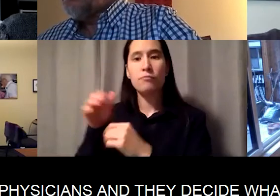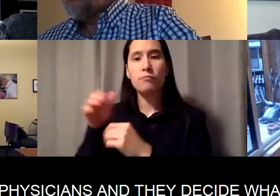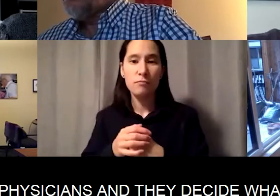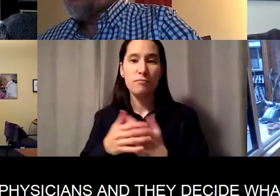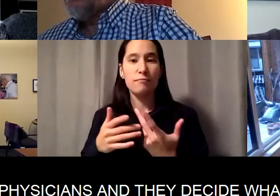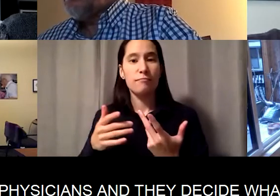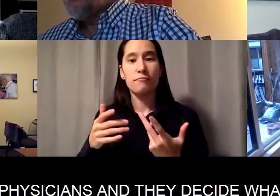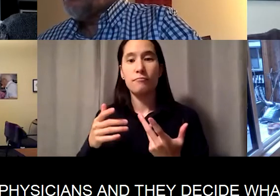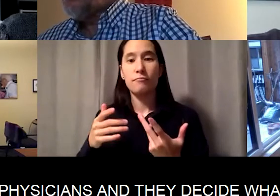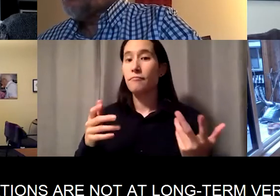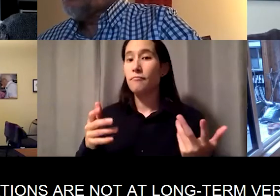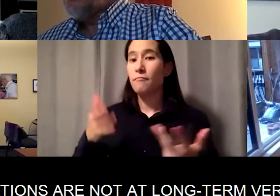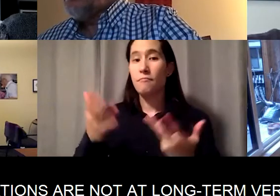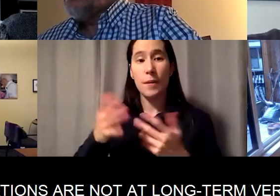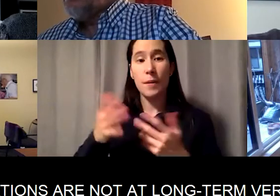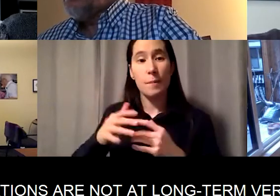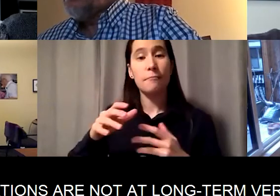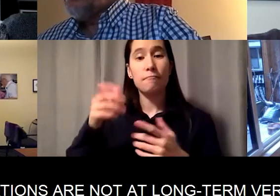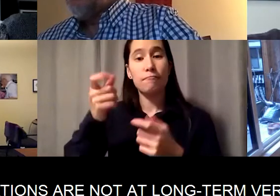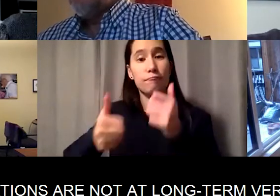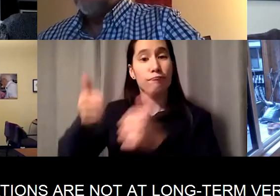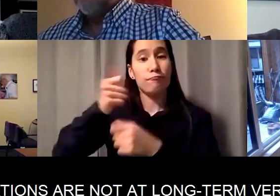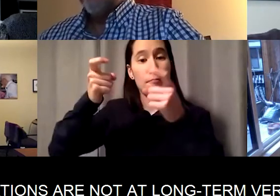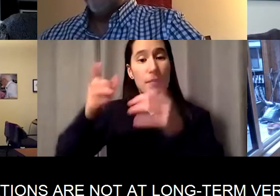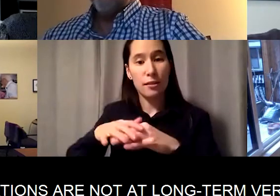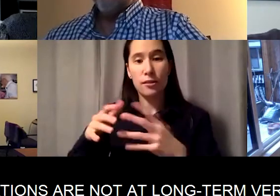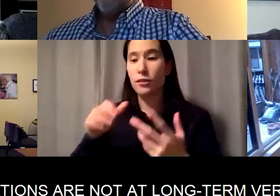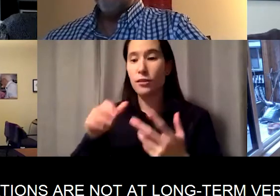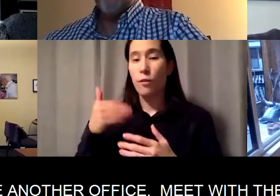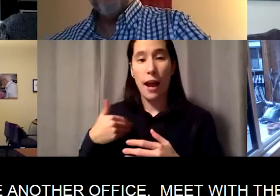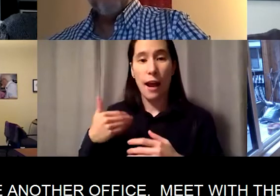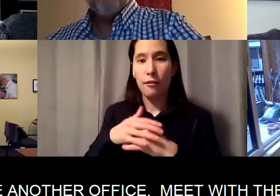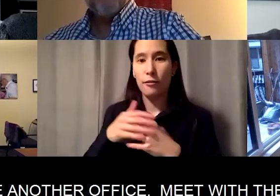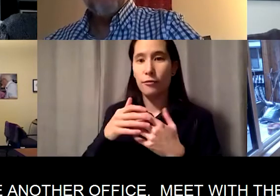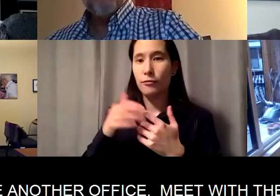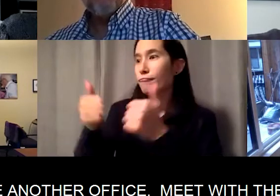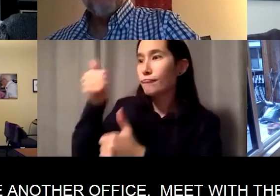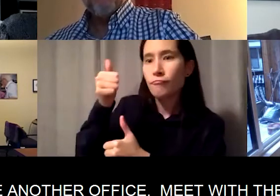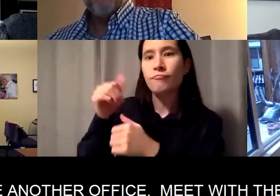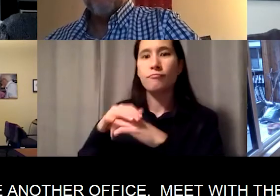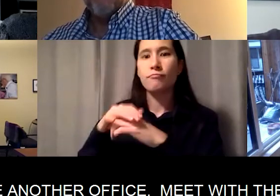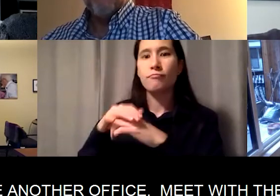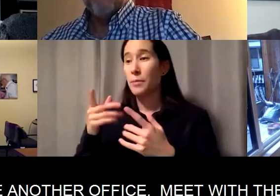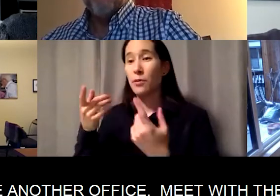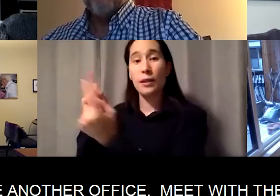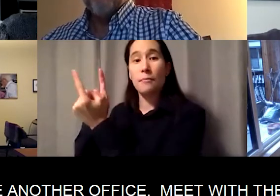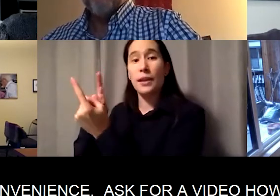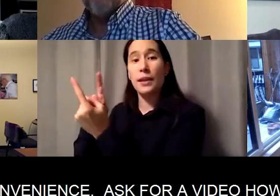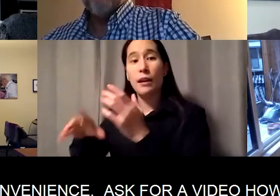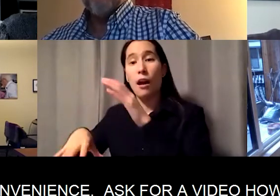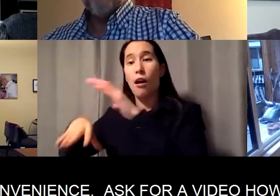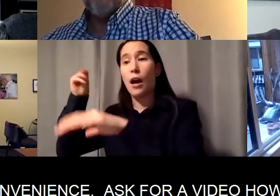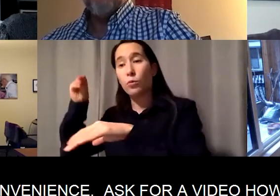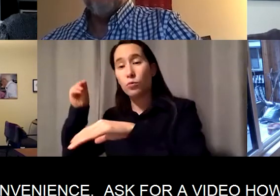have another office, they're at the hospital. Meet with them offsite, offer to meet with them offsite at their convenience. Ask